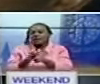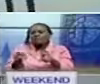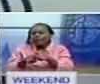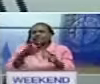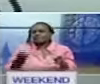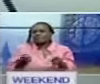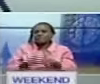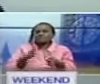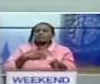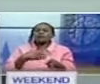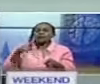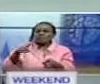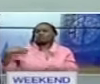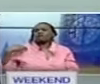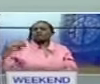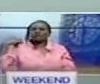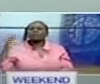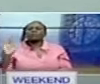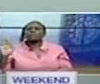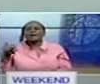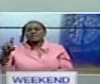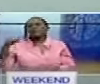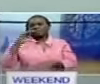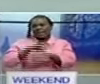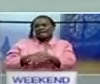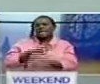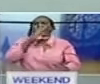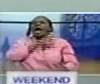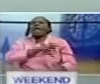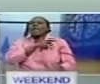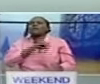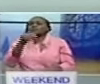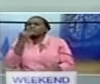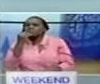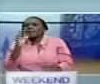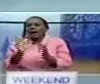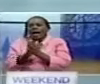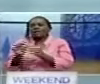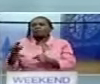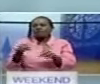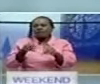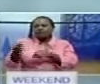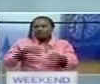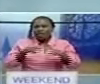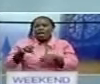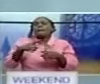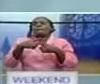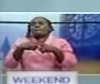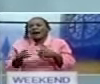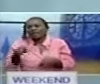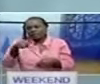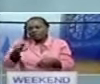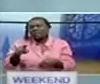deaf. Since she's a volunteer, Susan only gets allowances for her meals and transportation. However, she